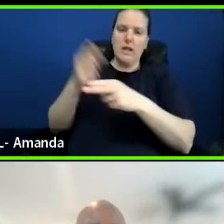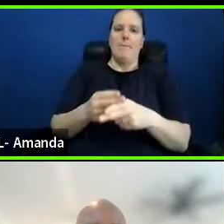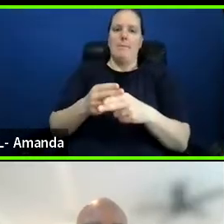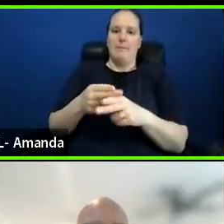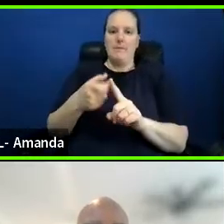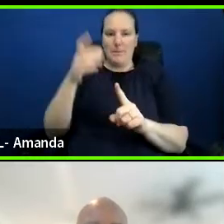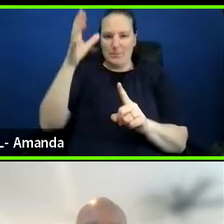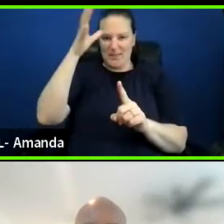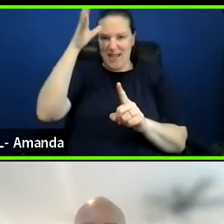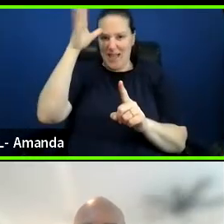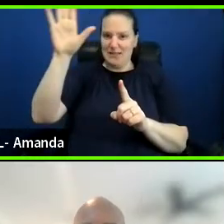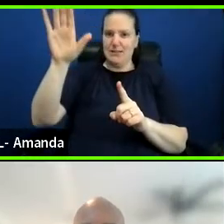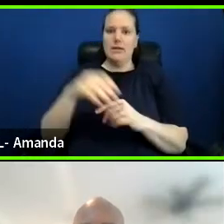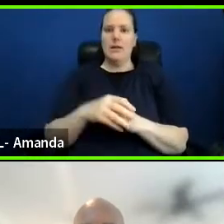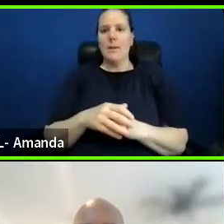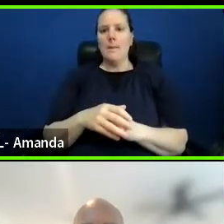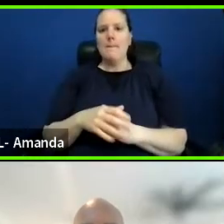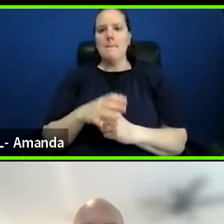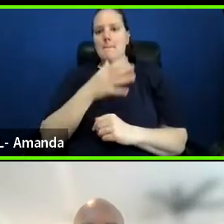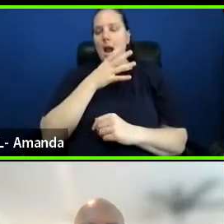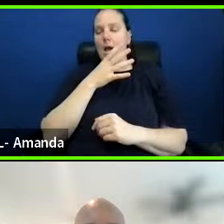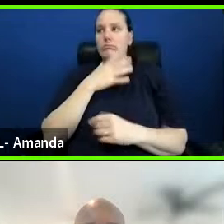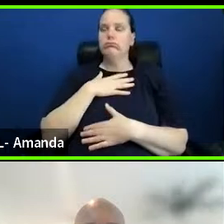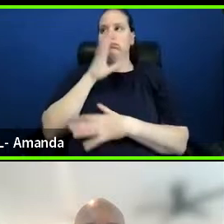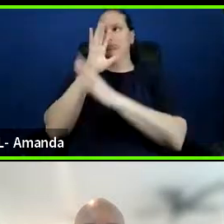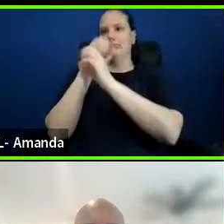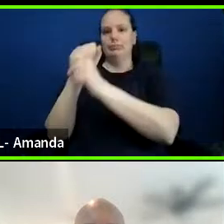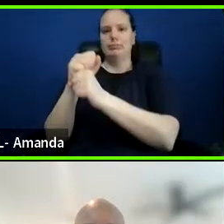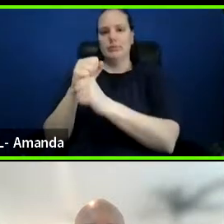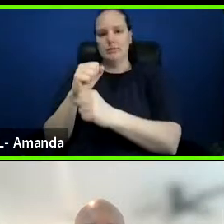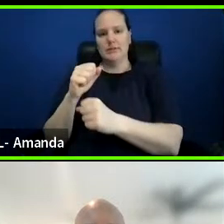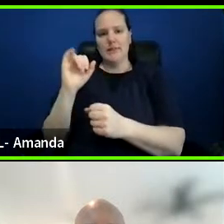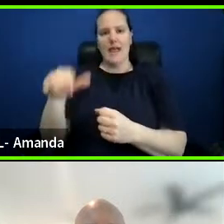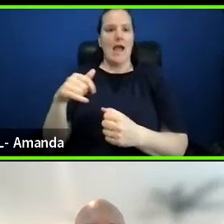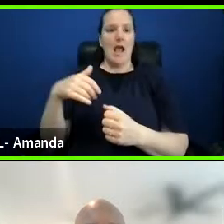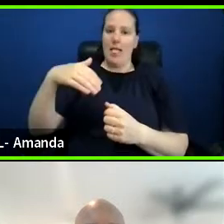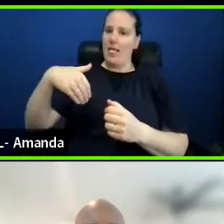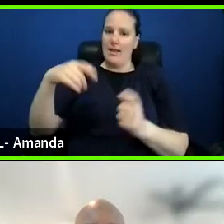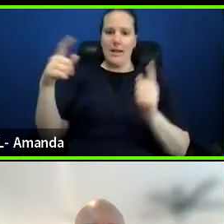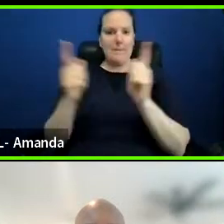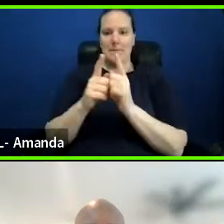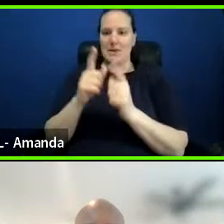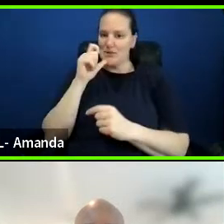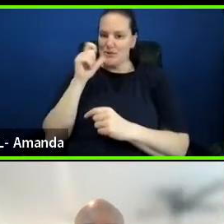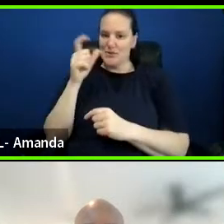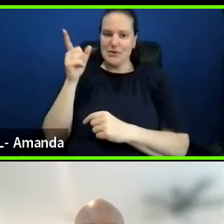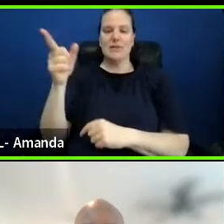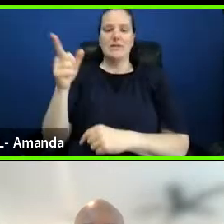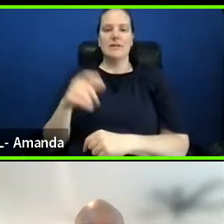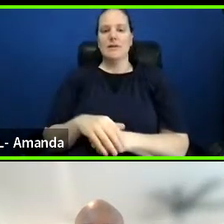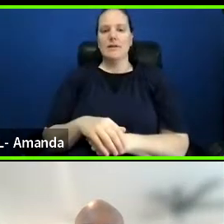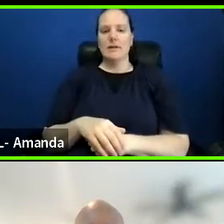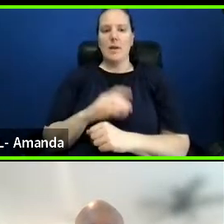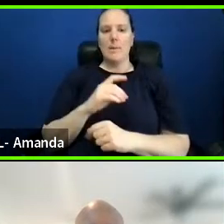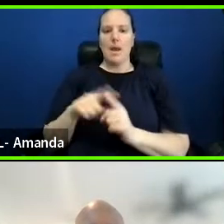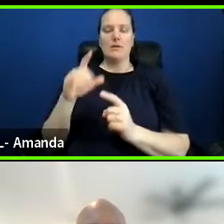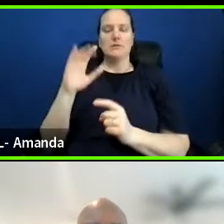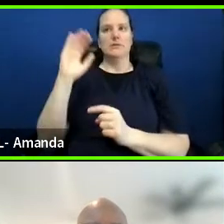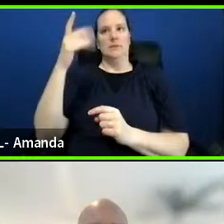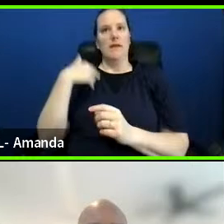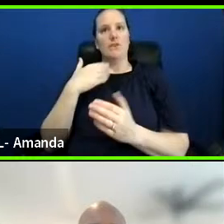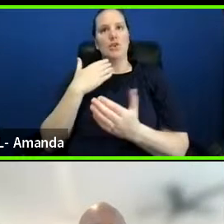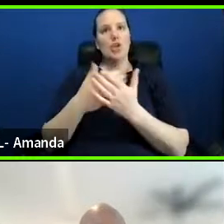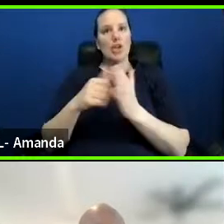who my mom was quite fond of. I did not get a chance to meet him, but apparently he made quite the